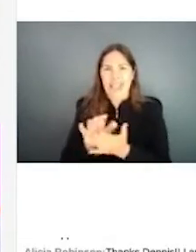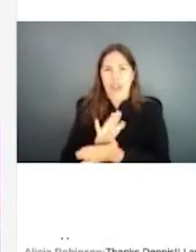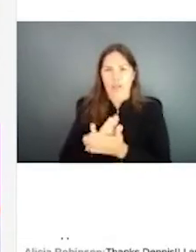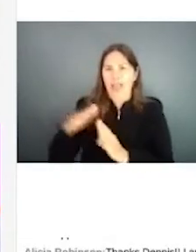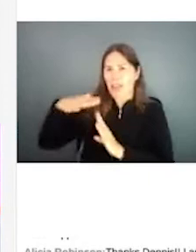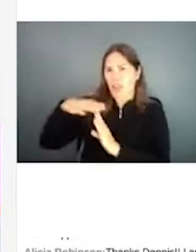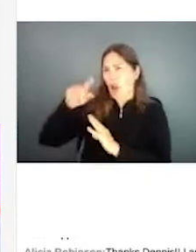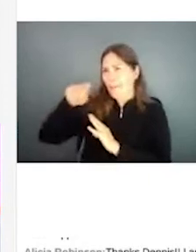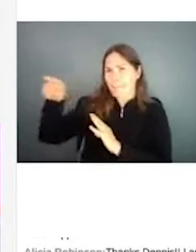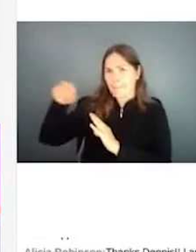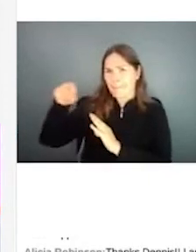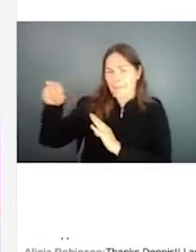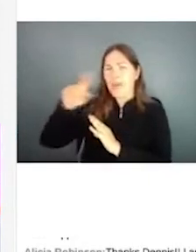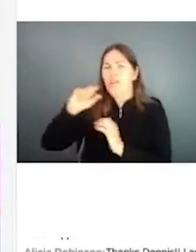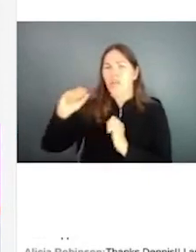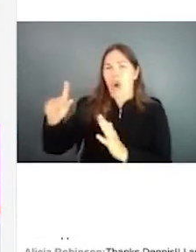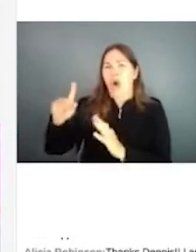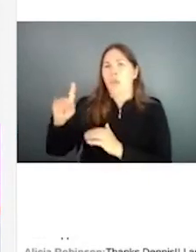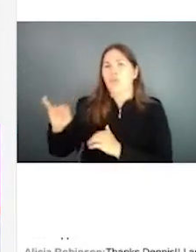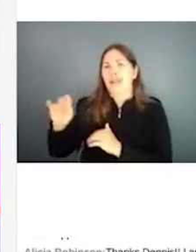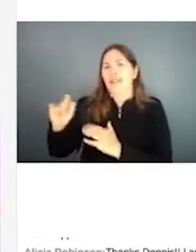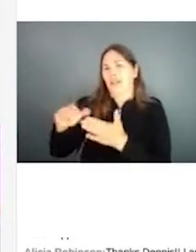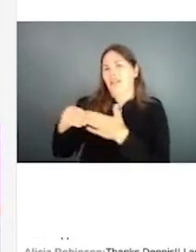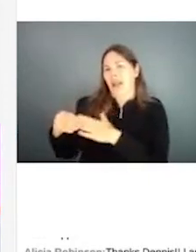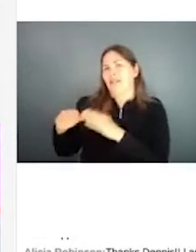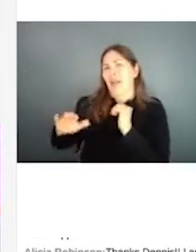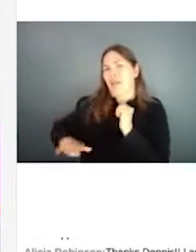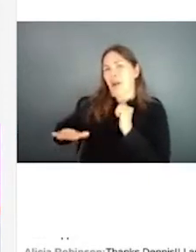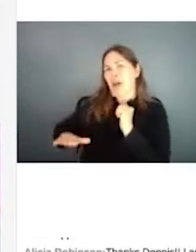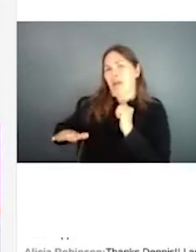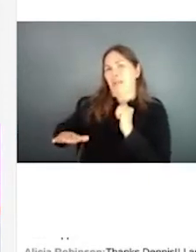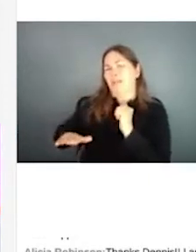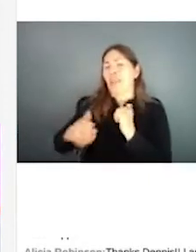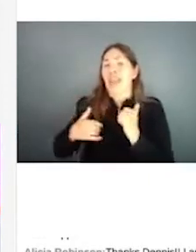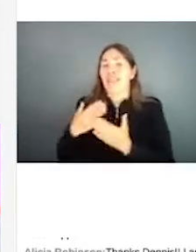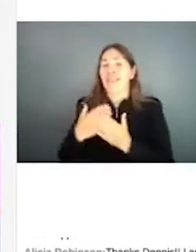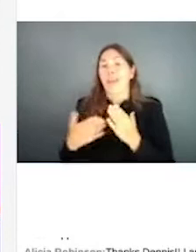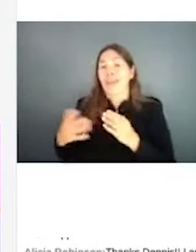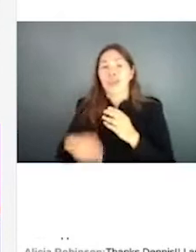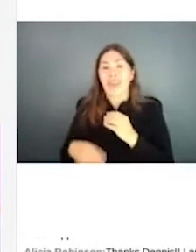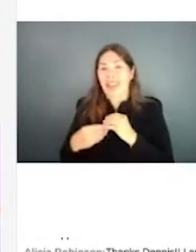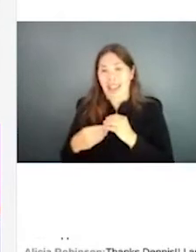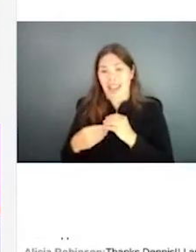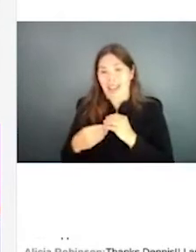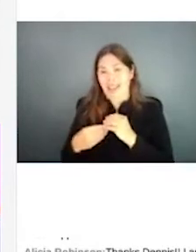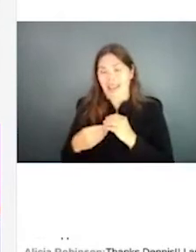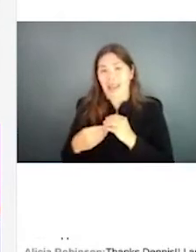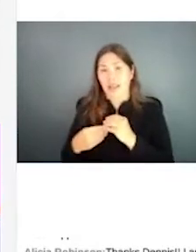all of the practical guides are down the bottom. There are things that you can add to this.